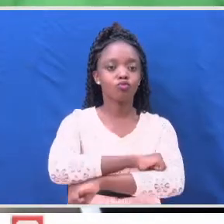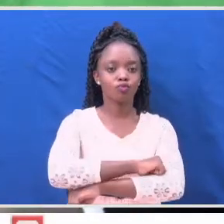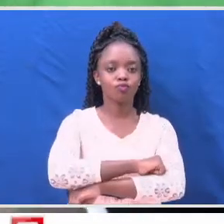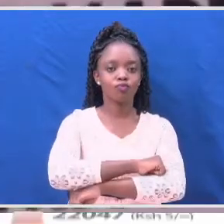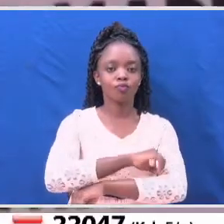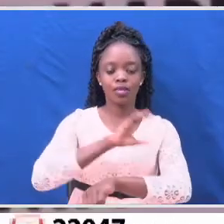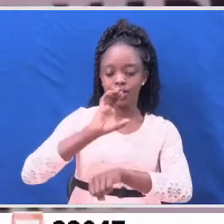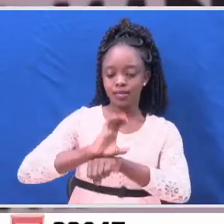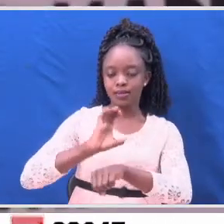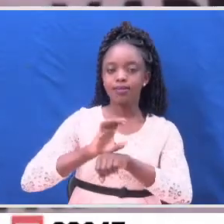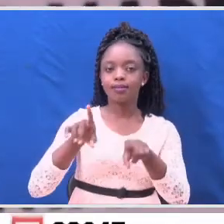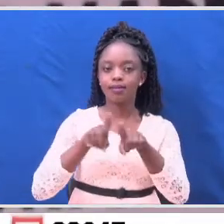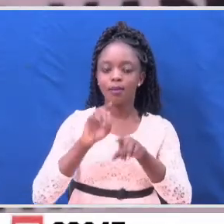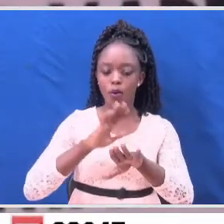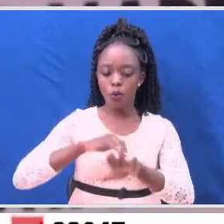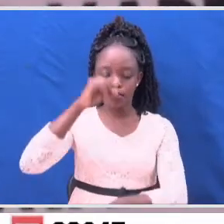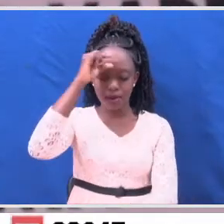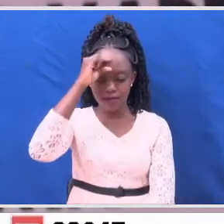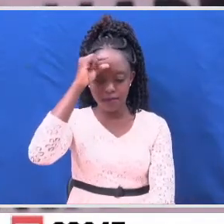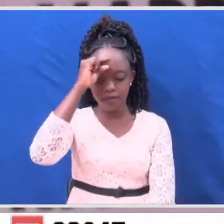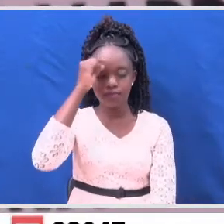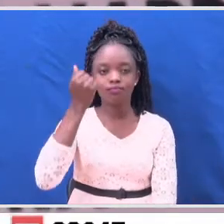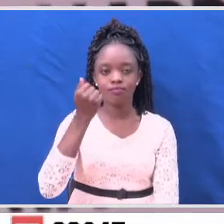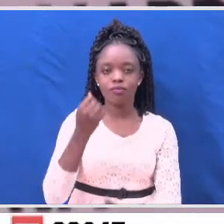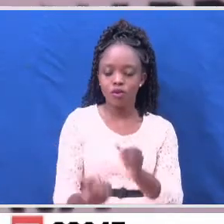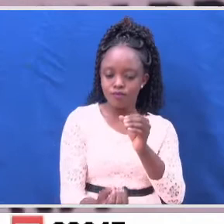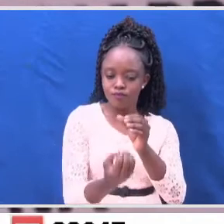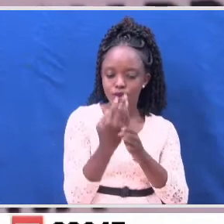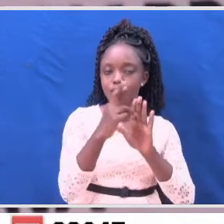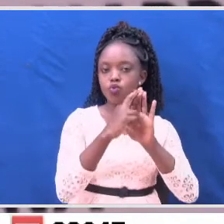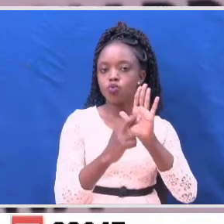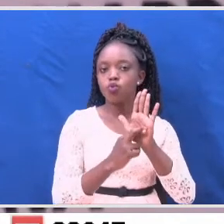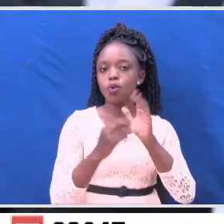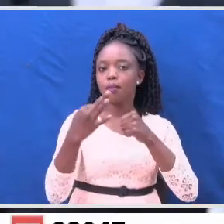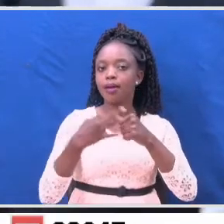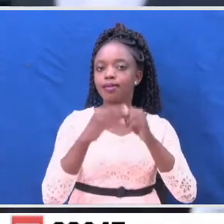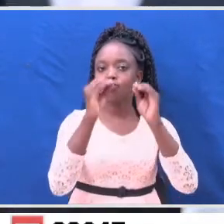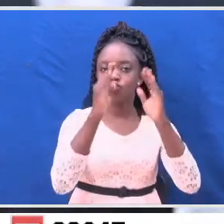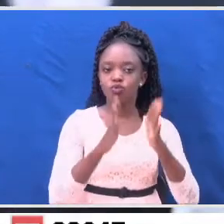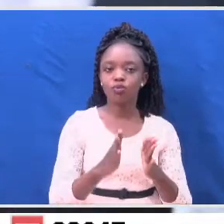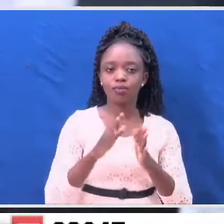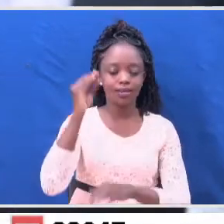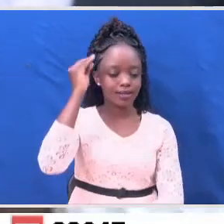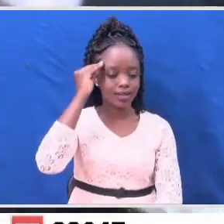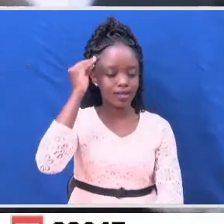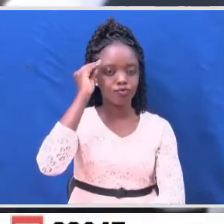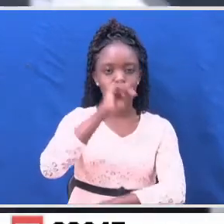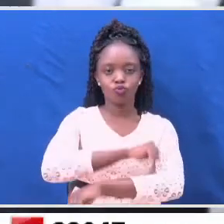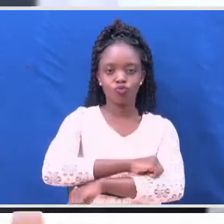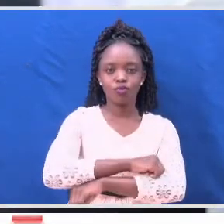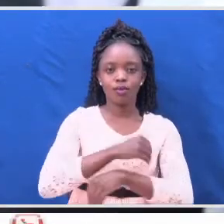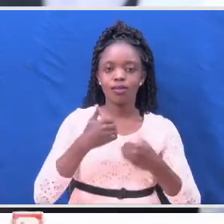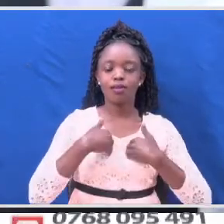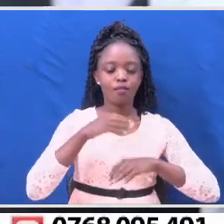The church on its side has called on the government to put in place measures to aid teachers in containing learners in schools that do not